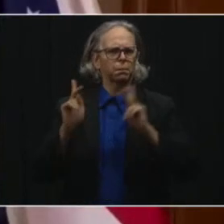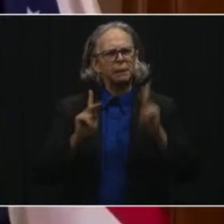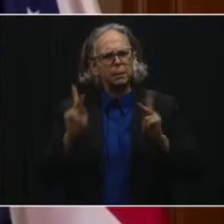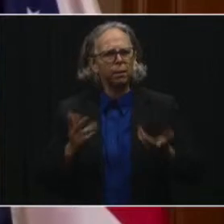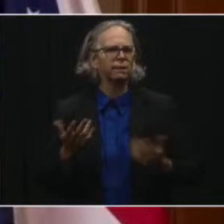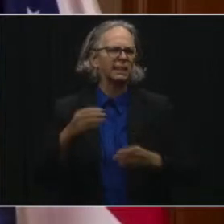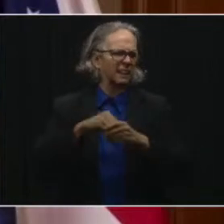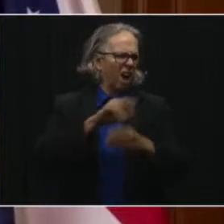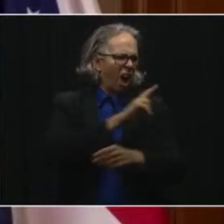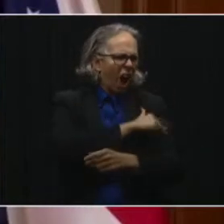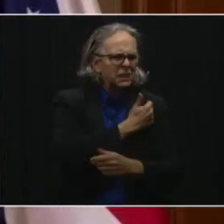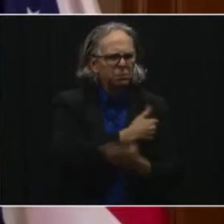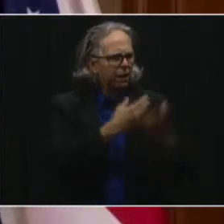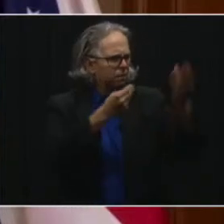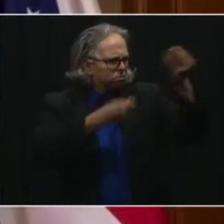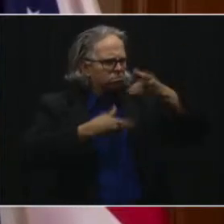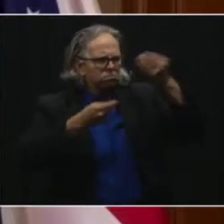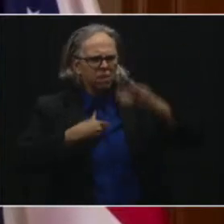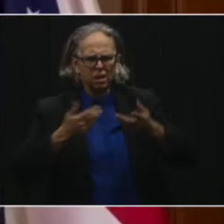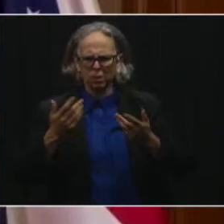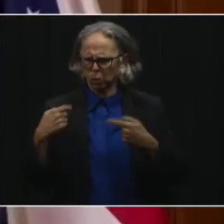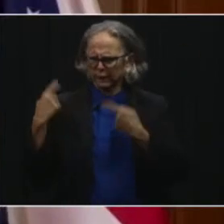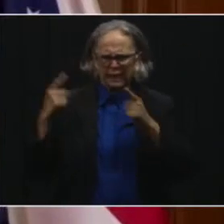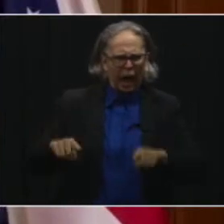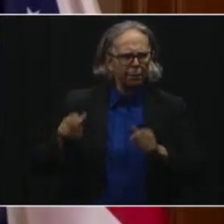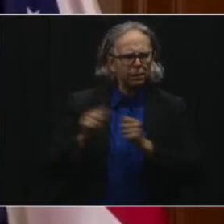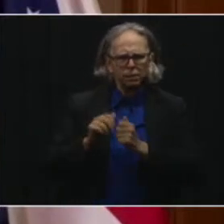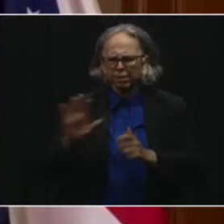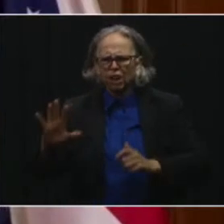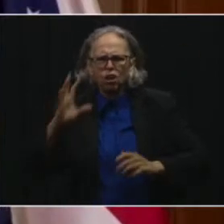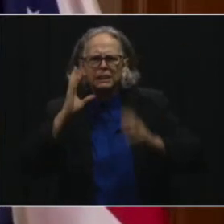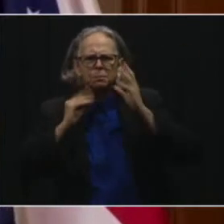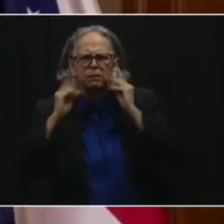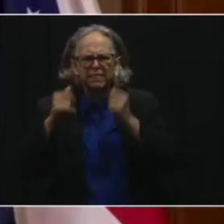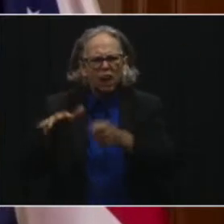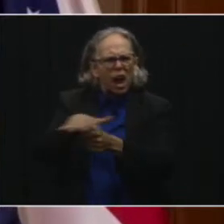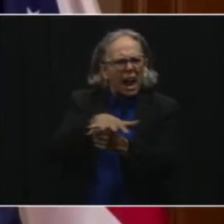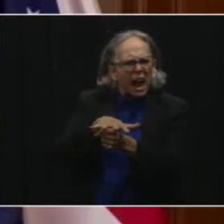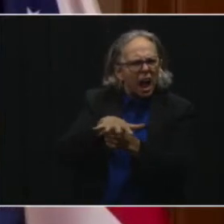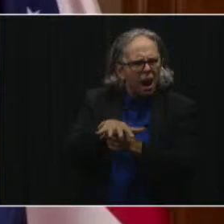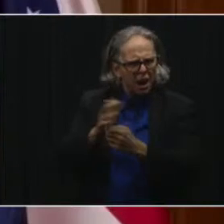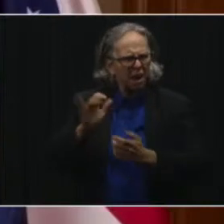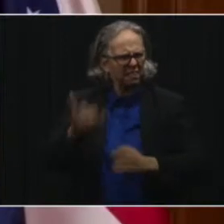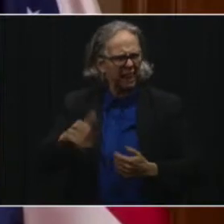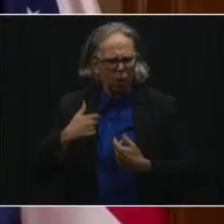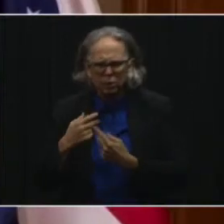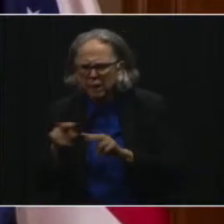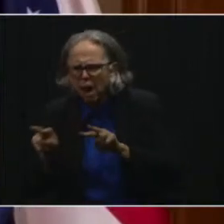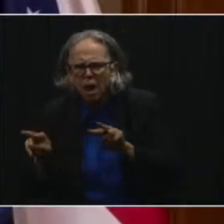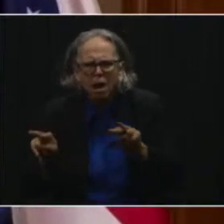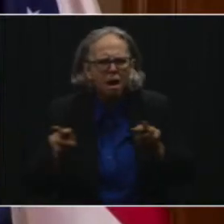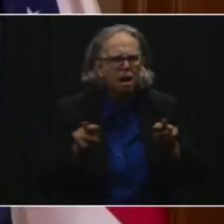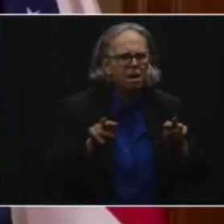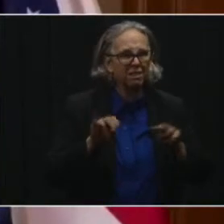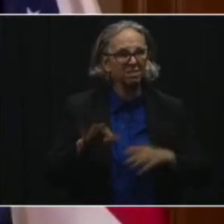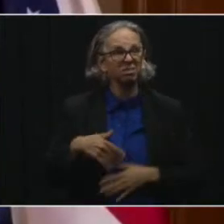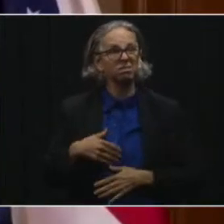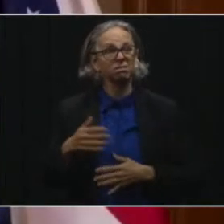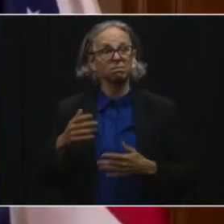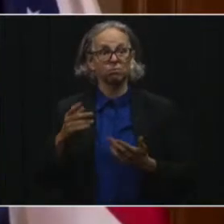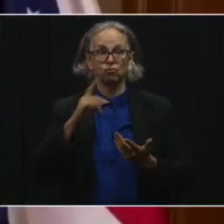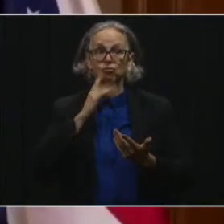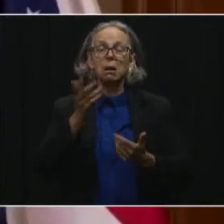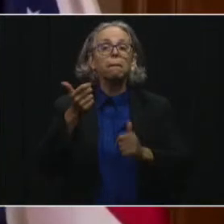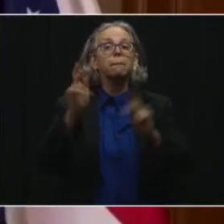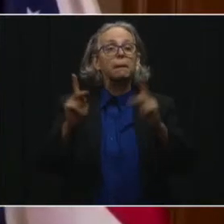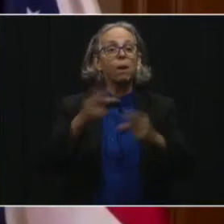but we also met with nurses, with doctors, and just average people. And I think the